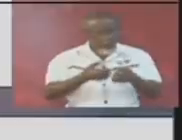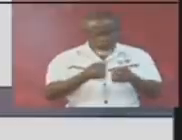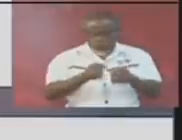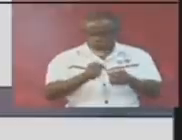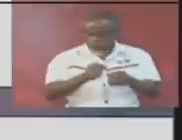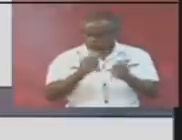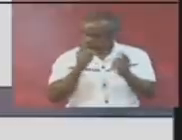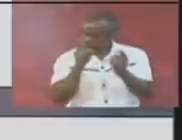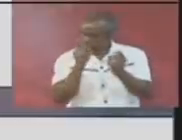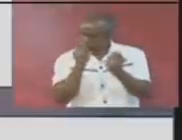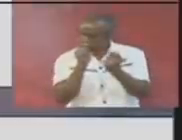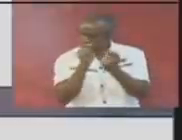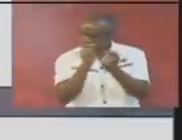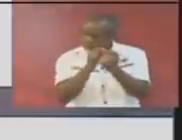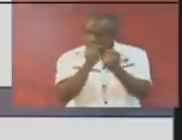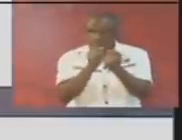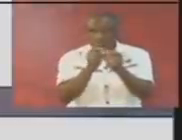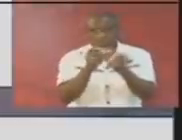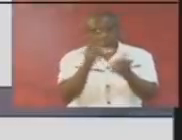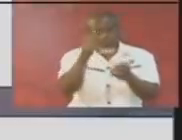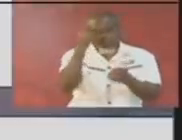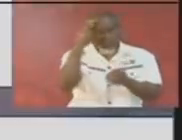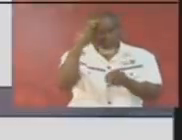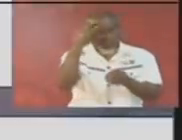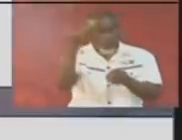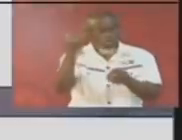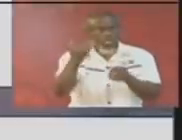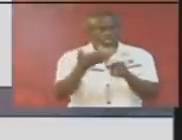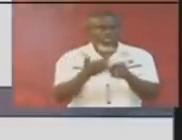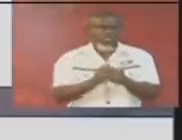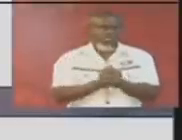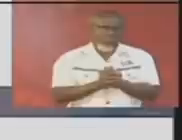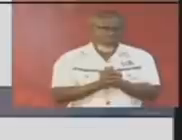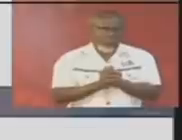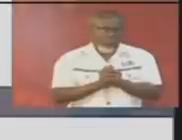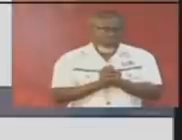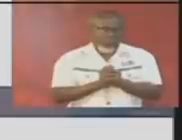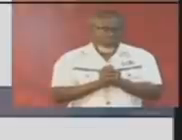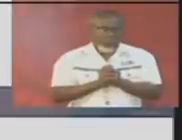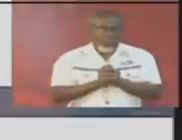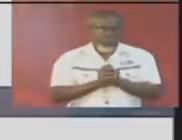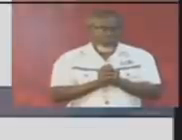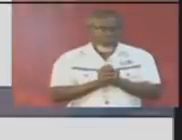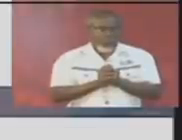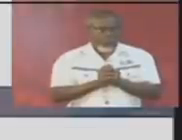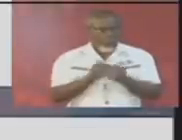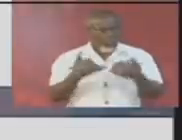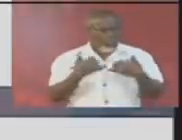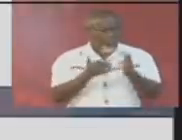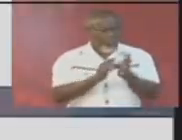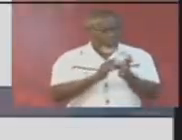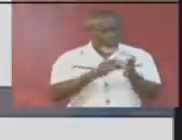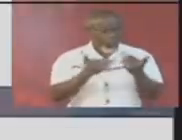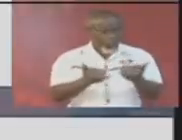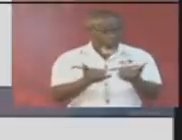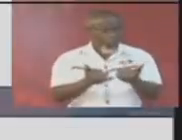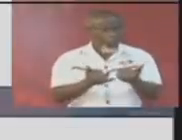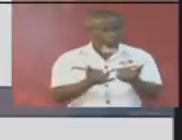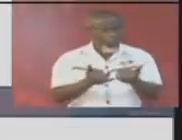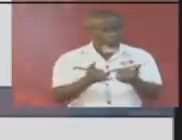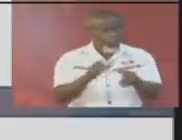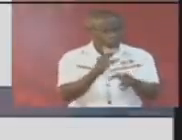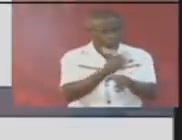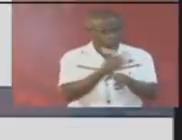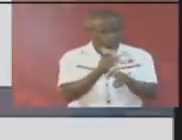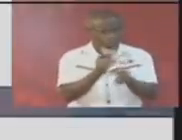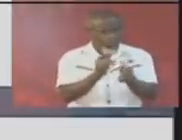With regards to the second part of the question, if there's a medication to treat long COVID, no, there's no one medication to treat long